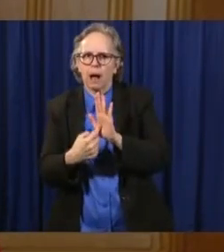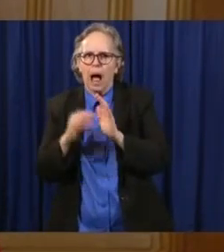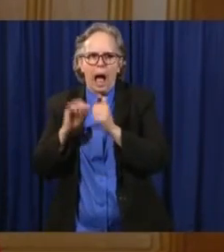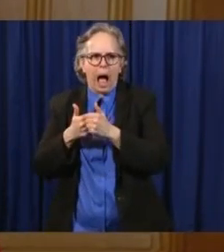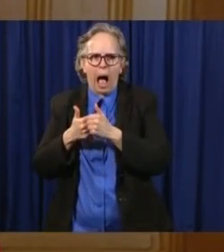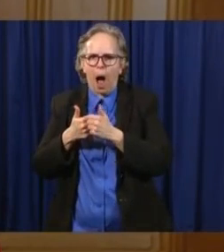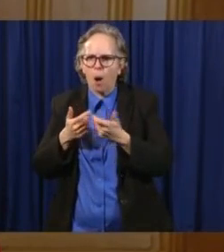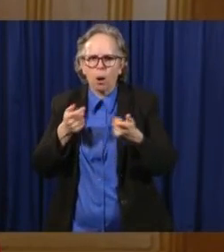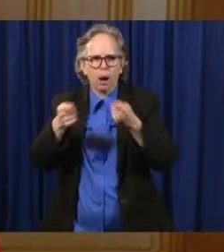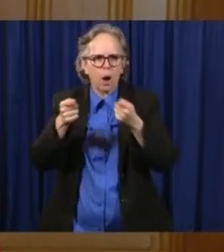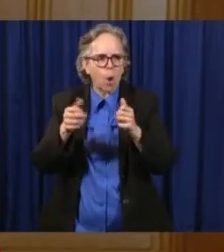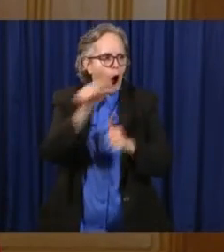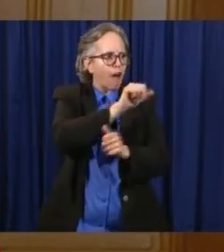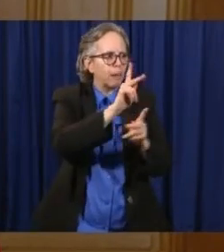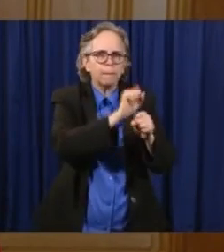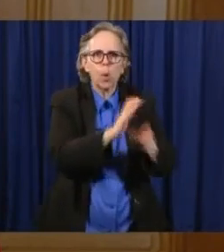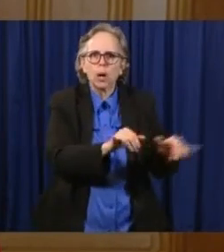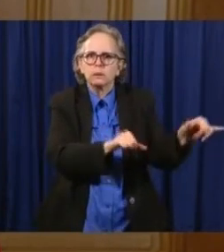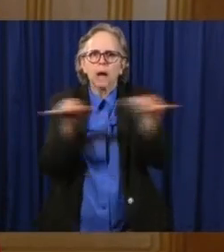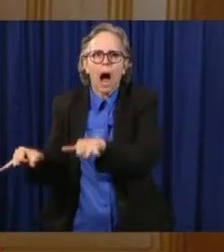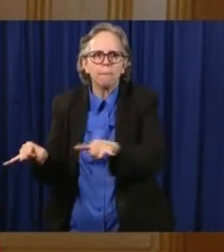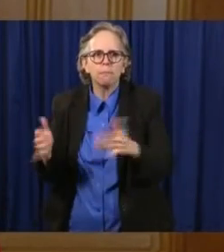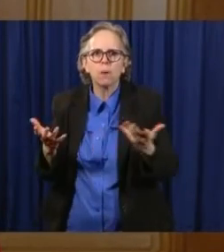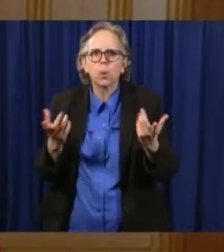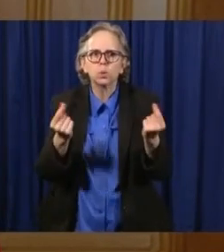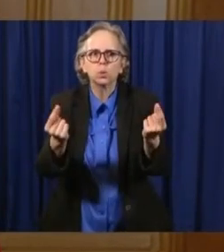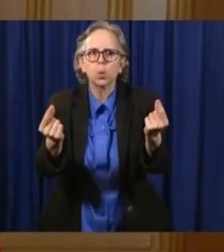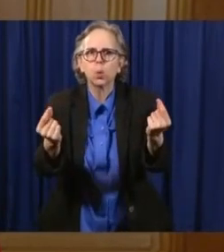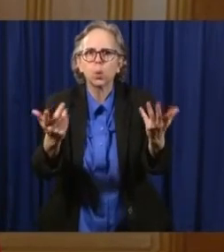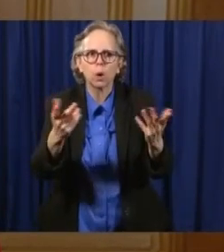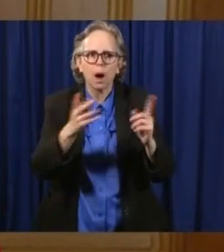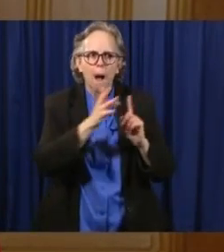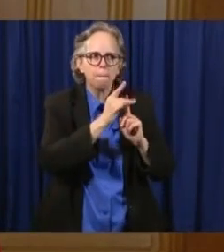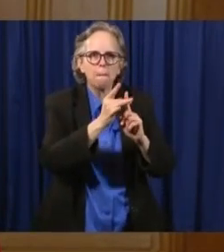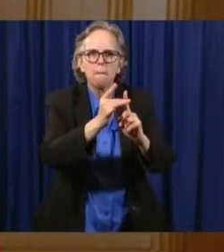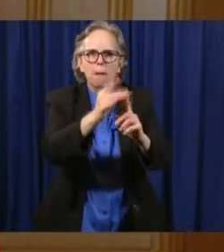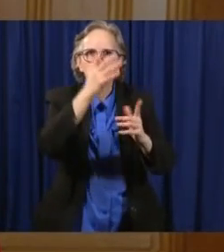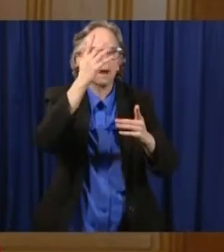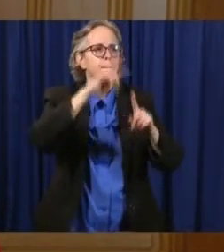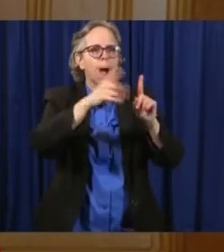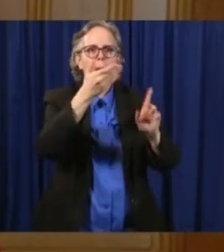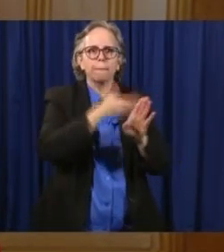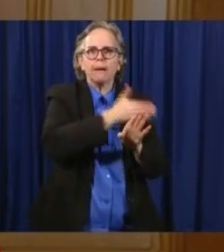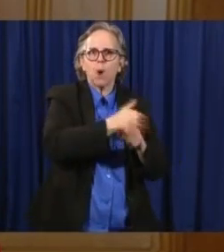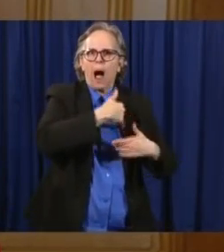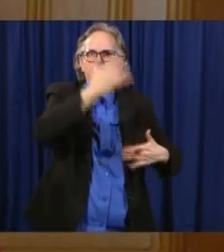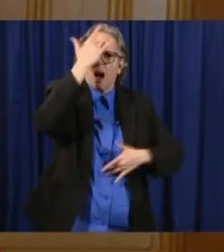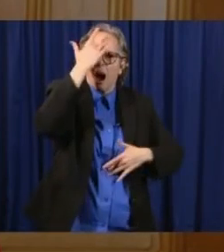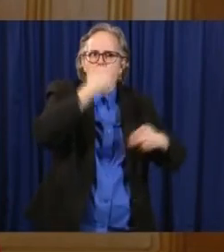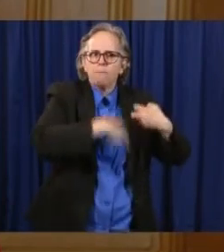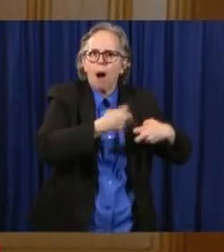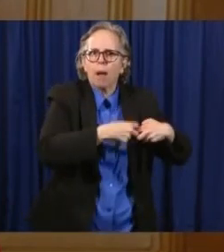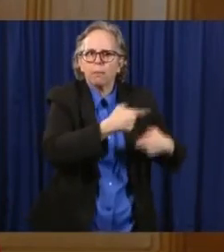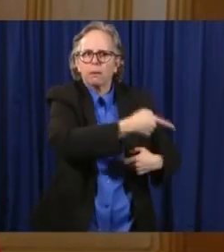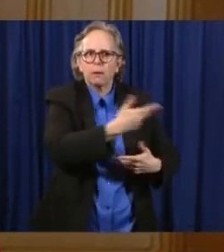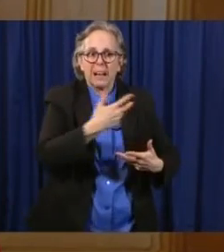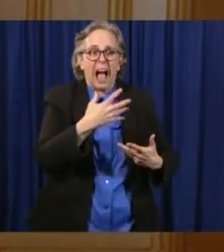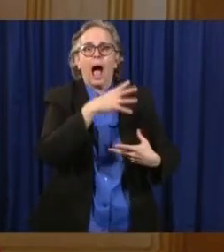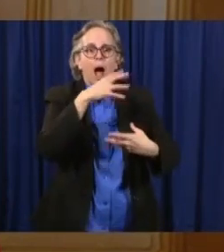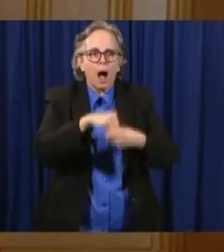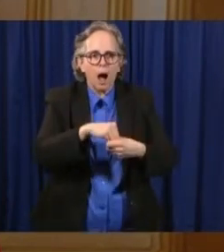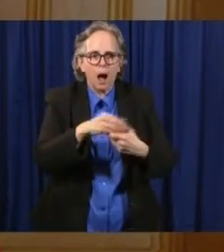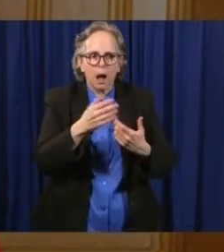We have people with underlying health challenges who are doing a lot of different jobs in society